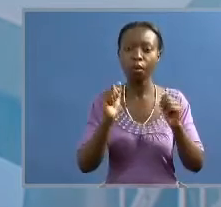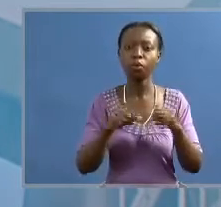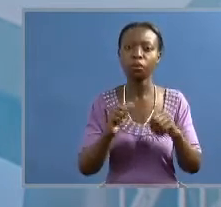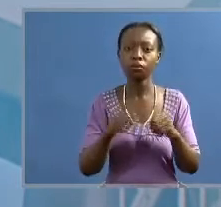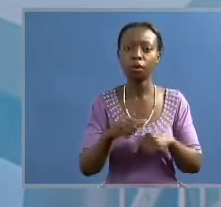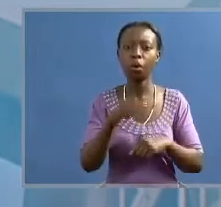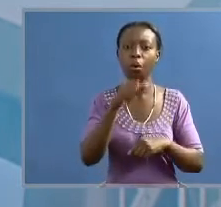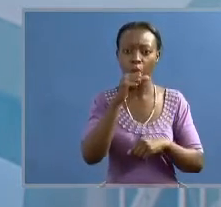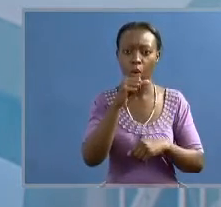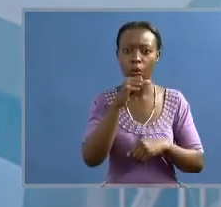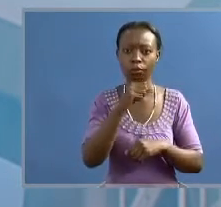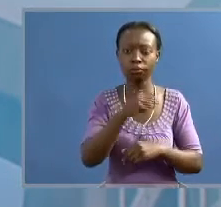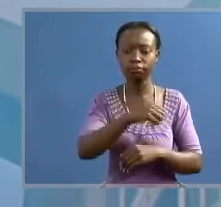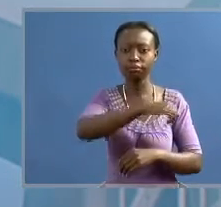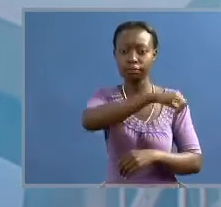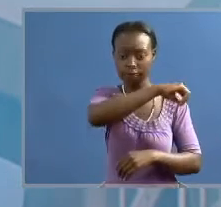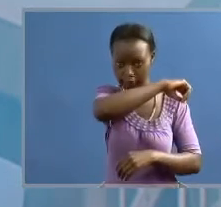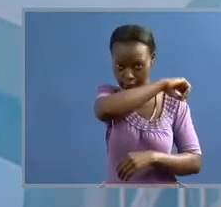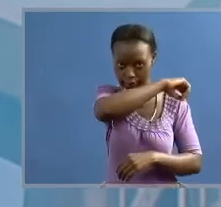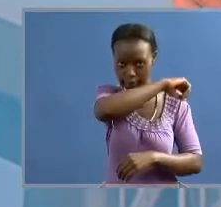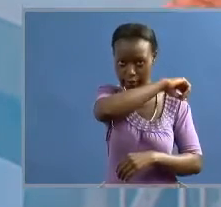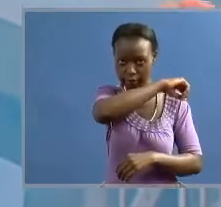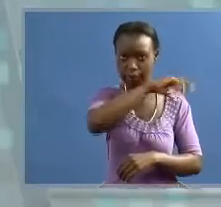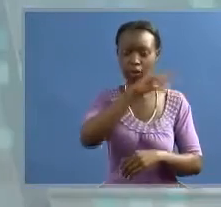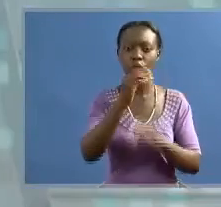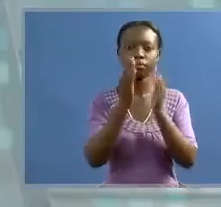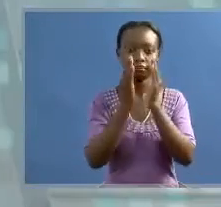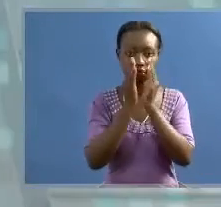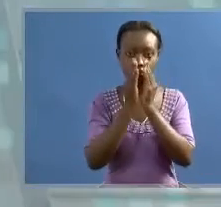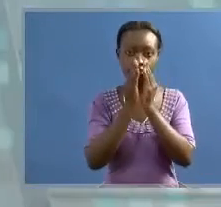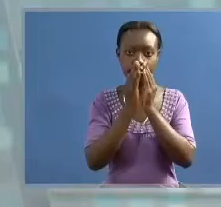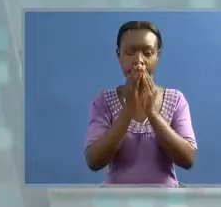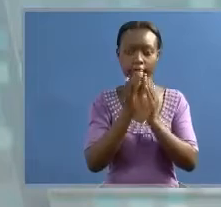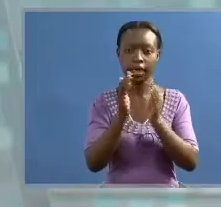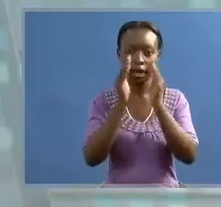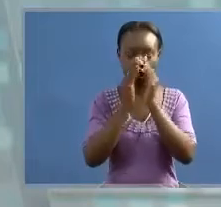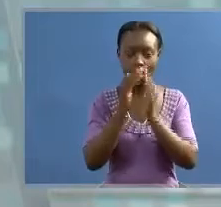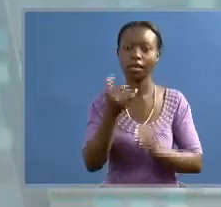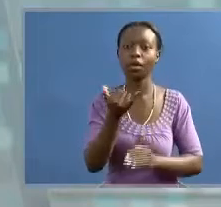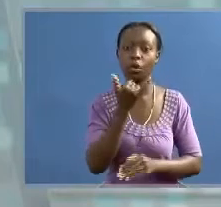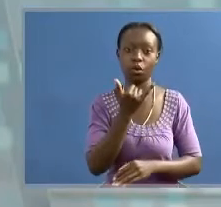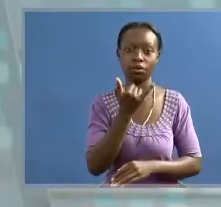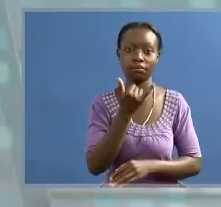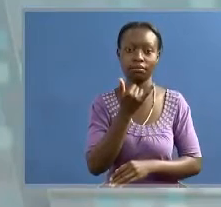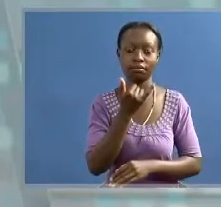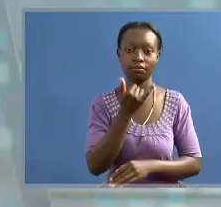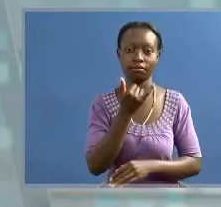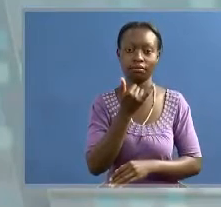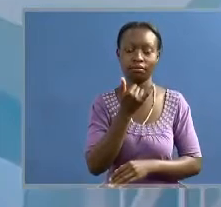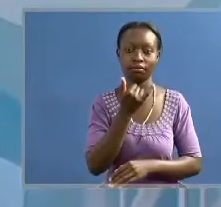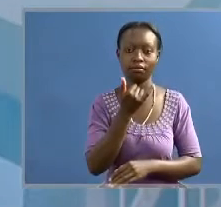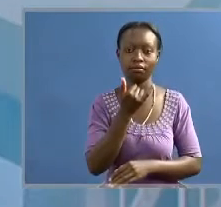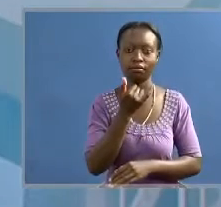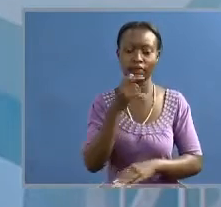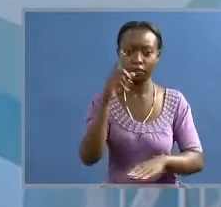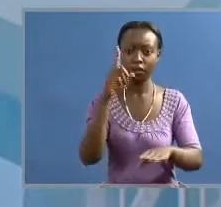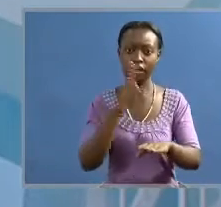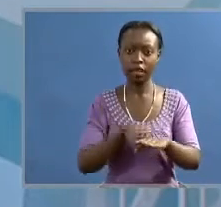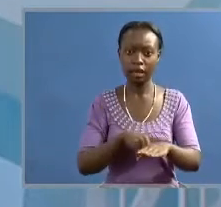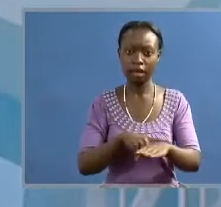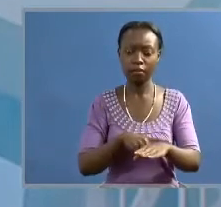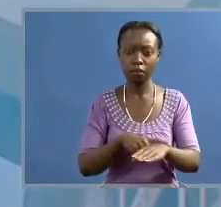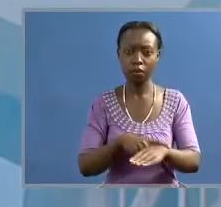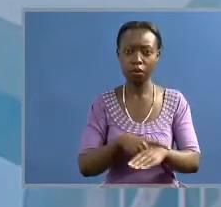into a folded arm. The dab. Yes. World Health Organization has brought that yes. up. Yes. That is when we cough or when